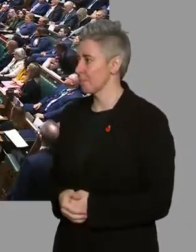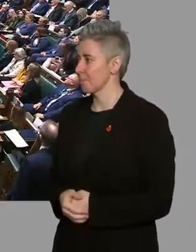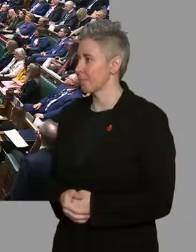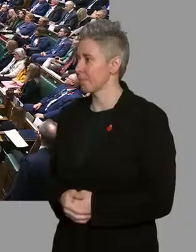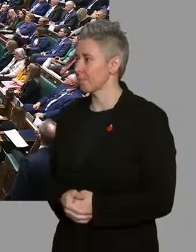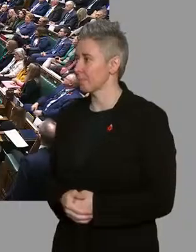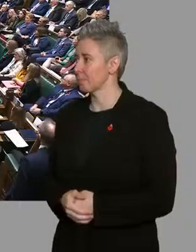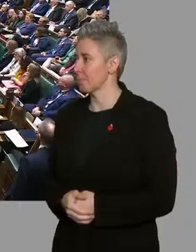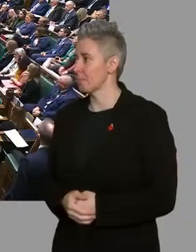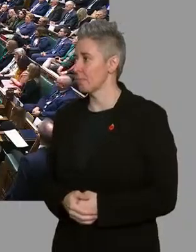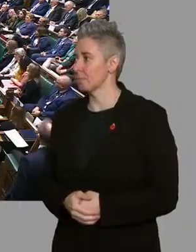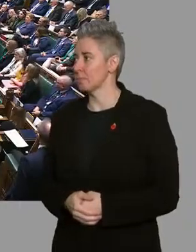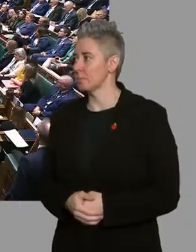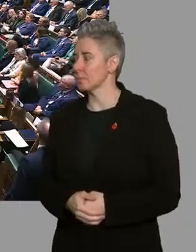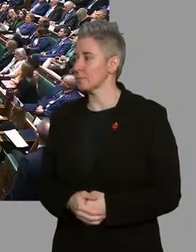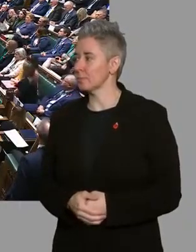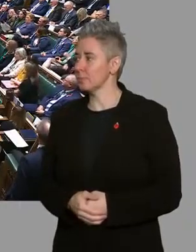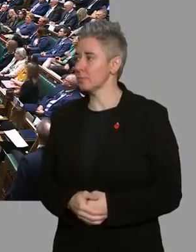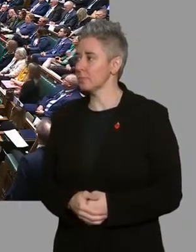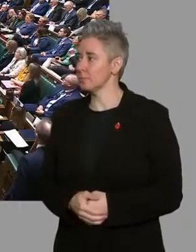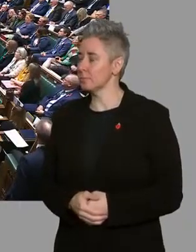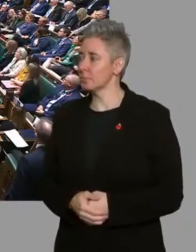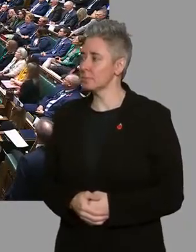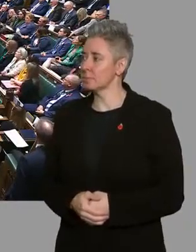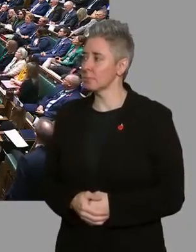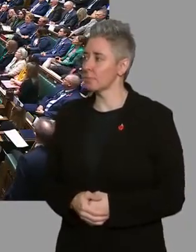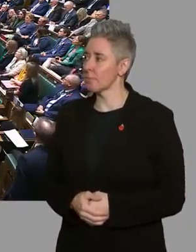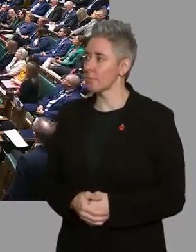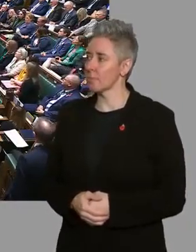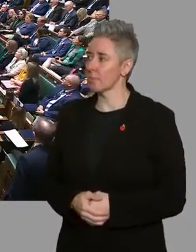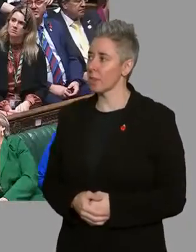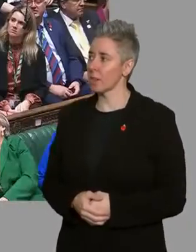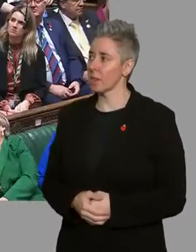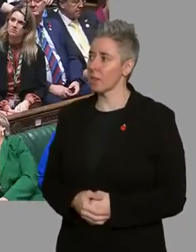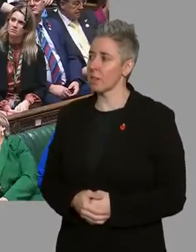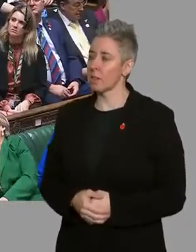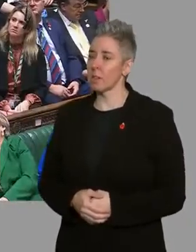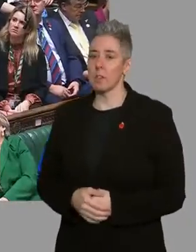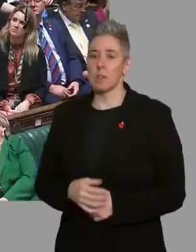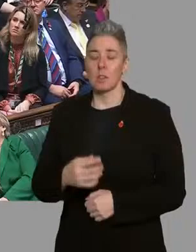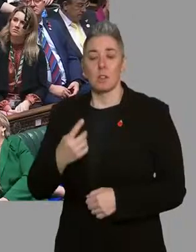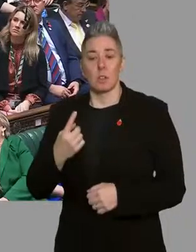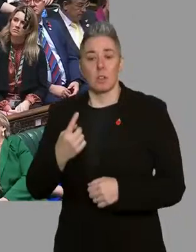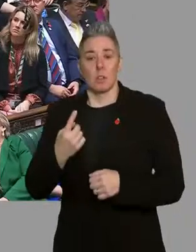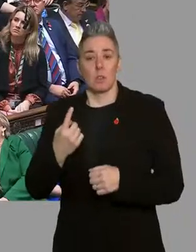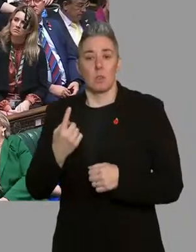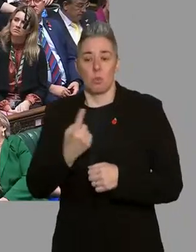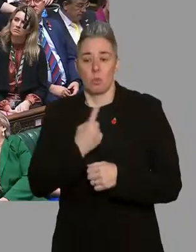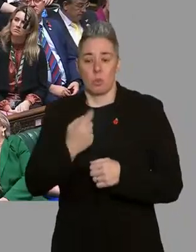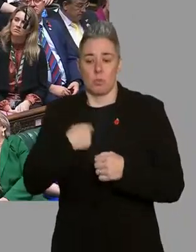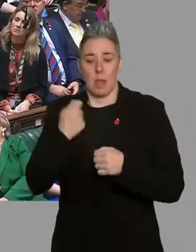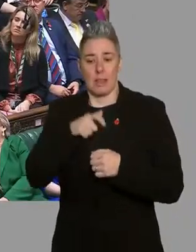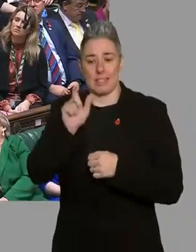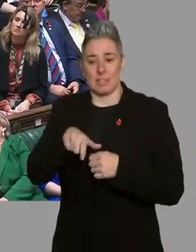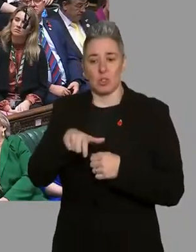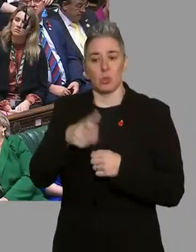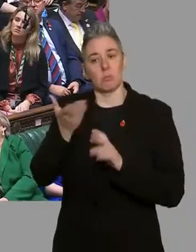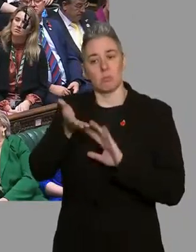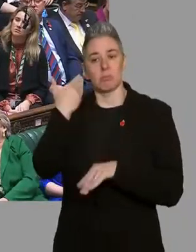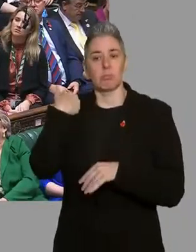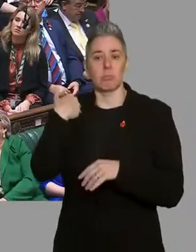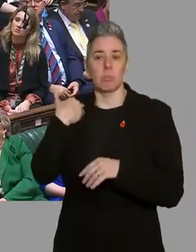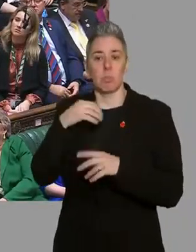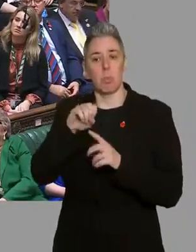Hamilton, former sub-postmistress and constituent of North East Hampshire, has long been campaigning, along with Alan Bates, for